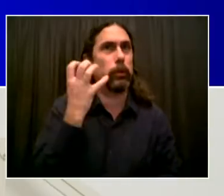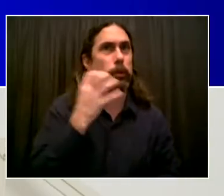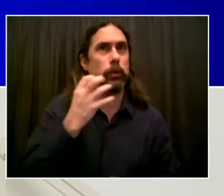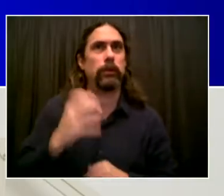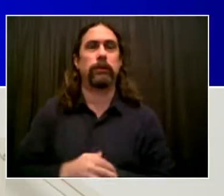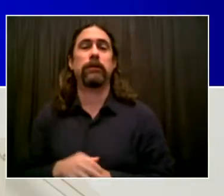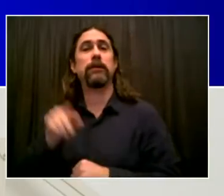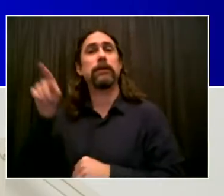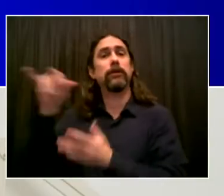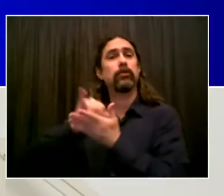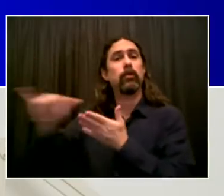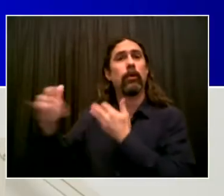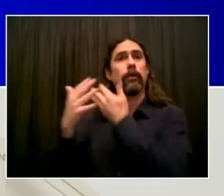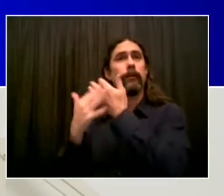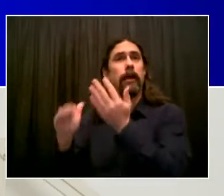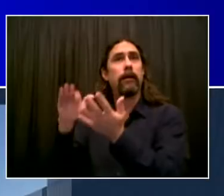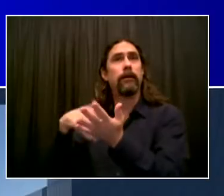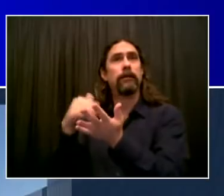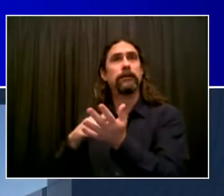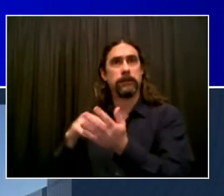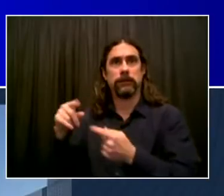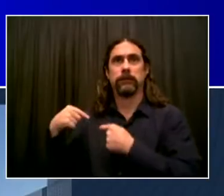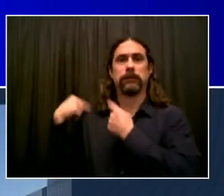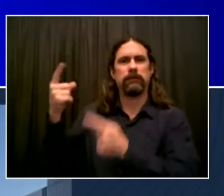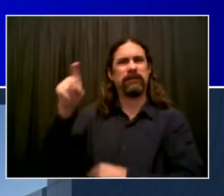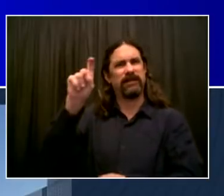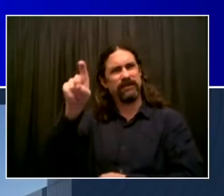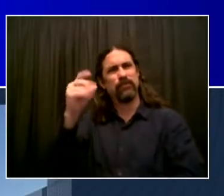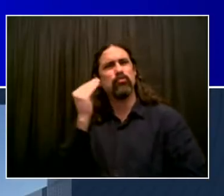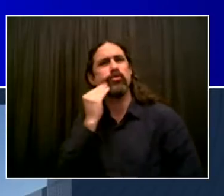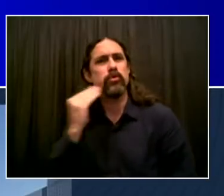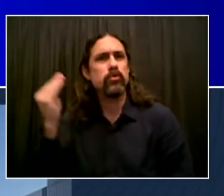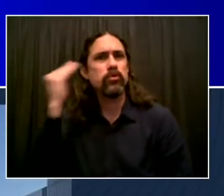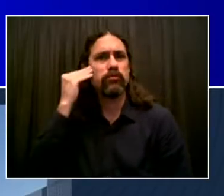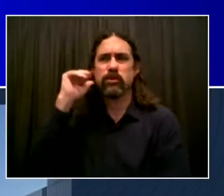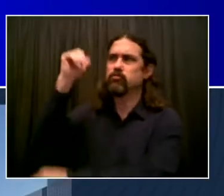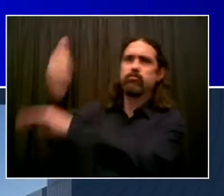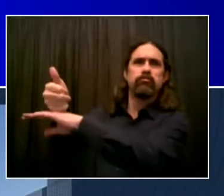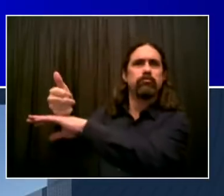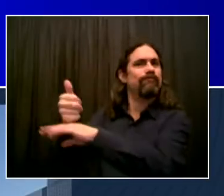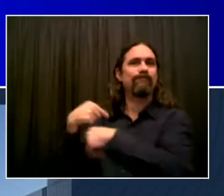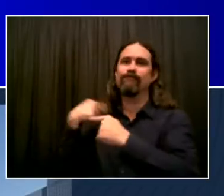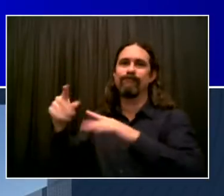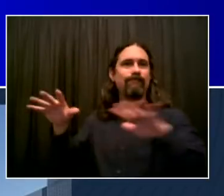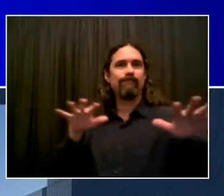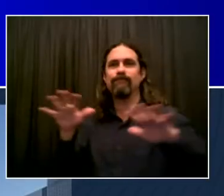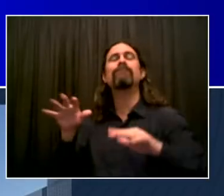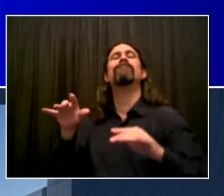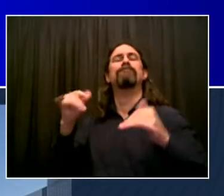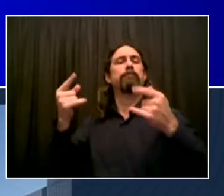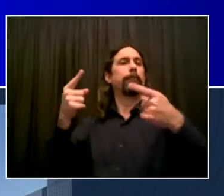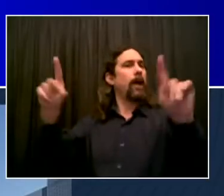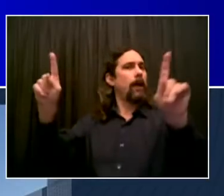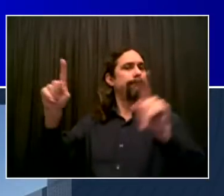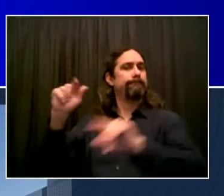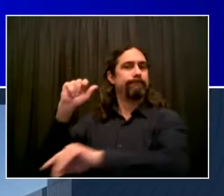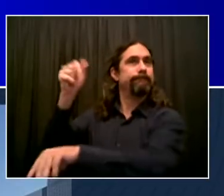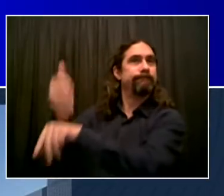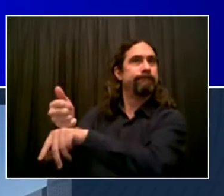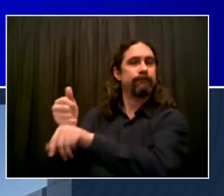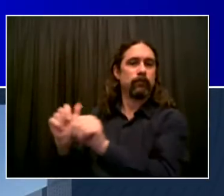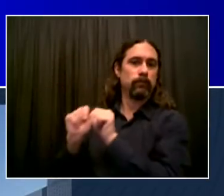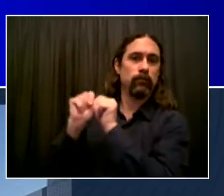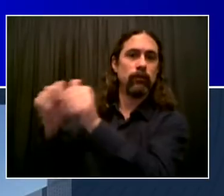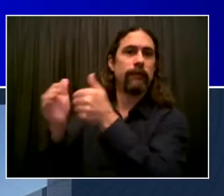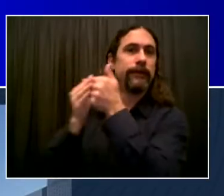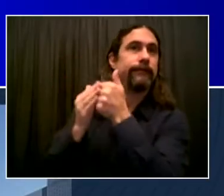City Council, they'll now have that. Here's an organization that is going to ensure in this important new space that